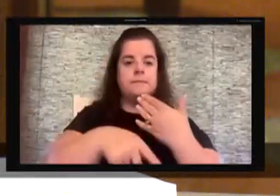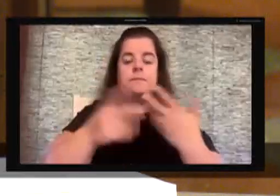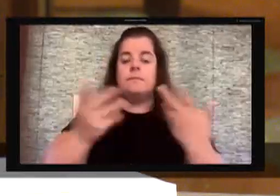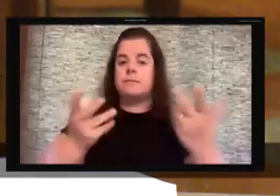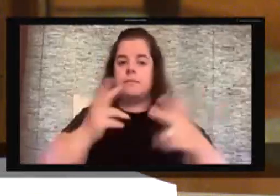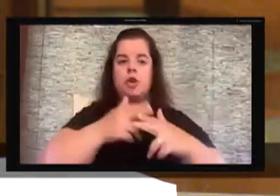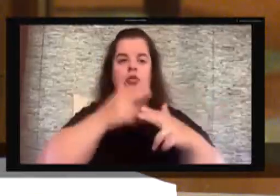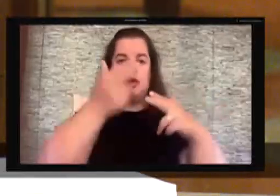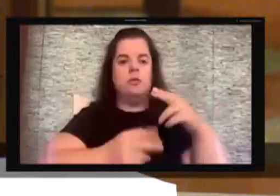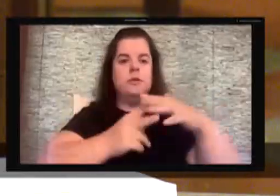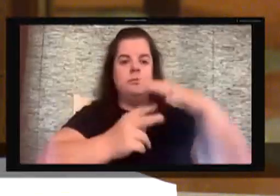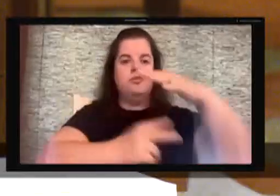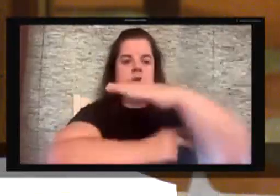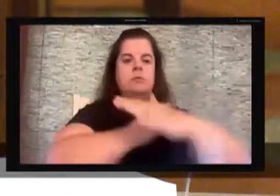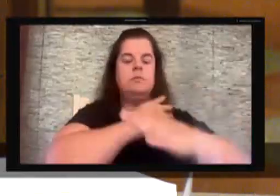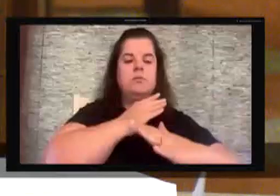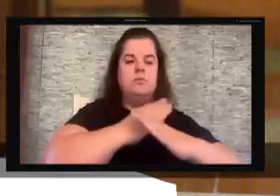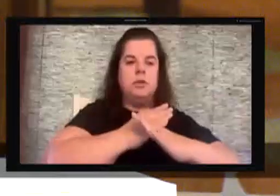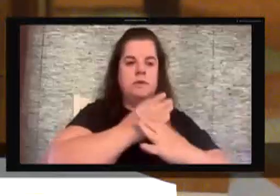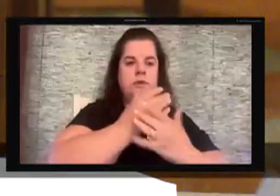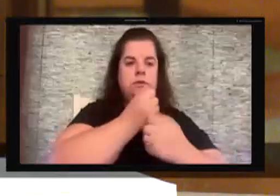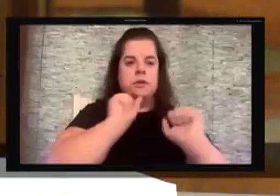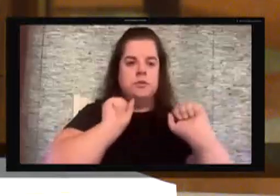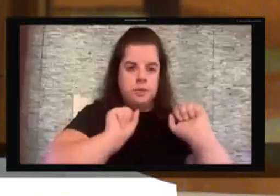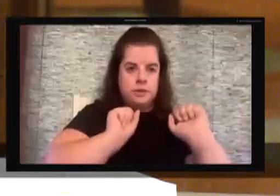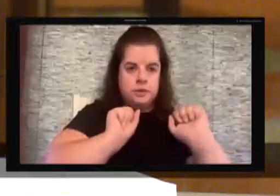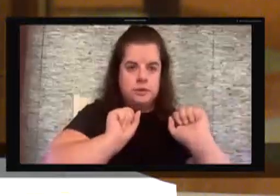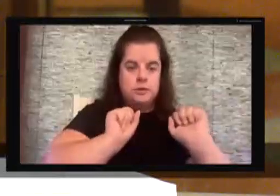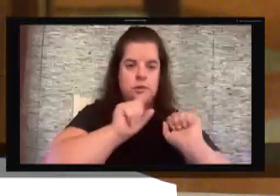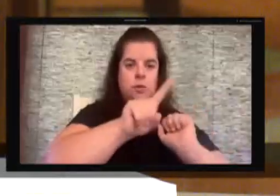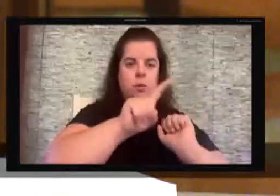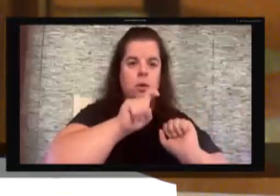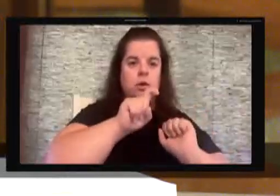by reducing bridge preservation and restoration fund by